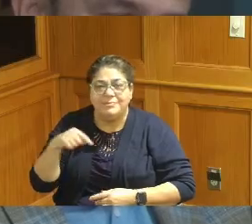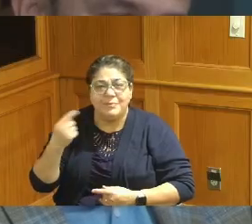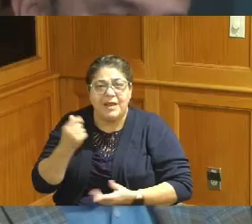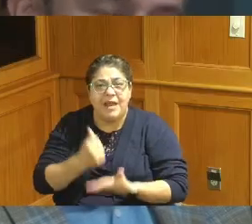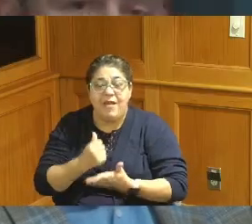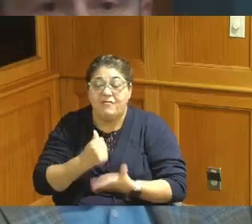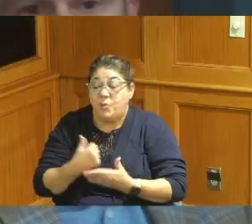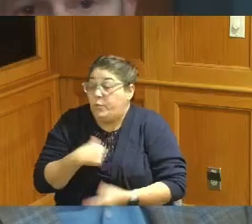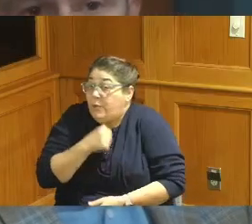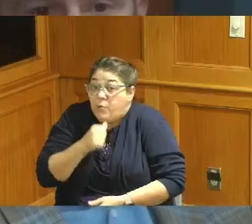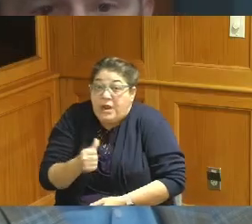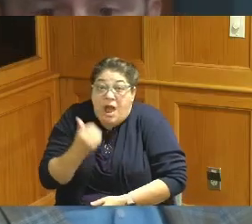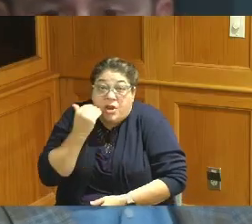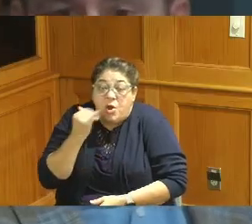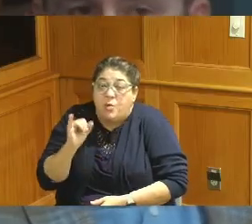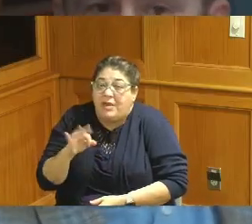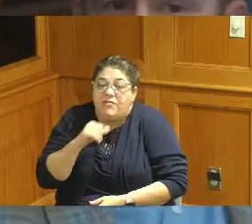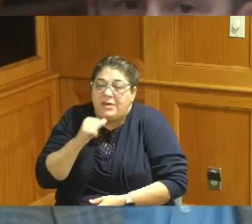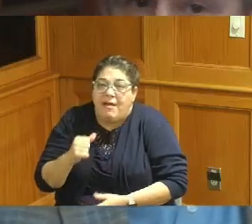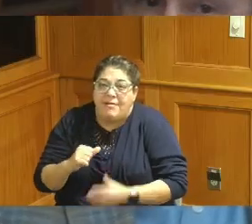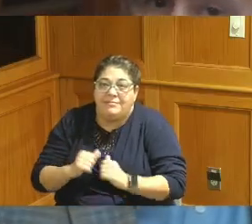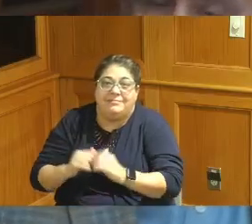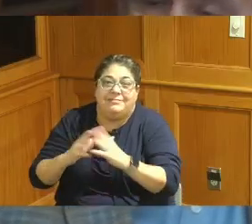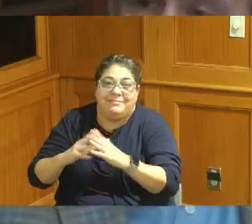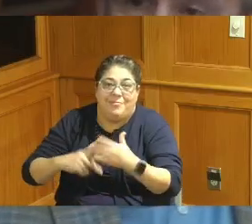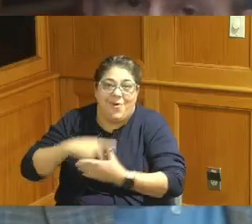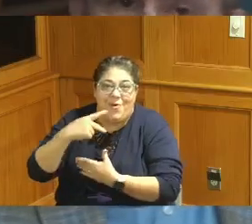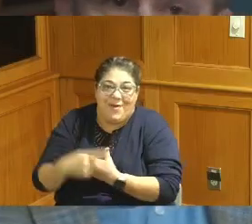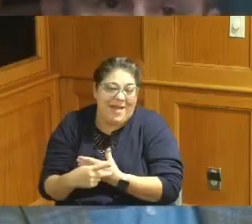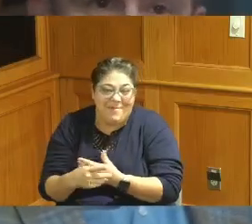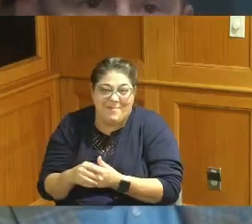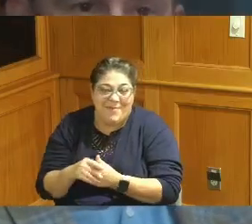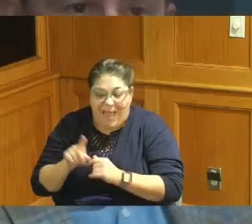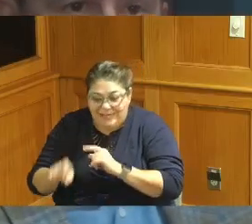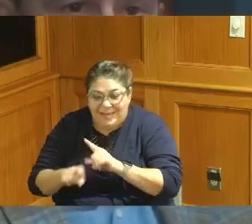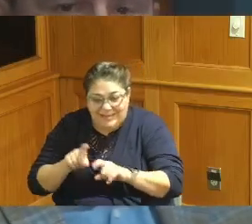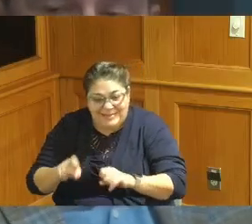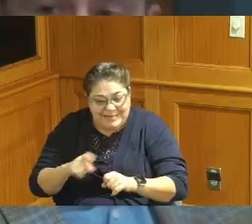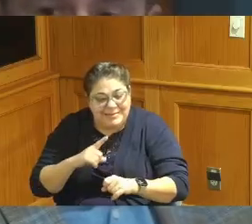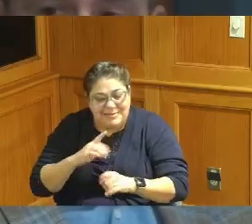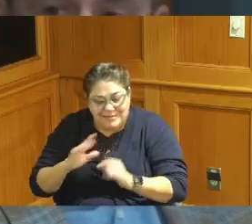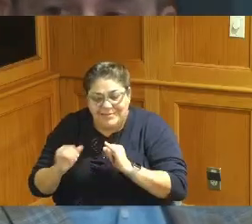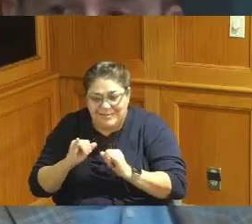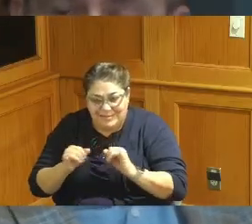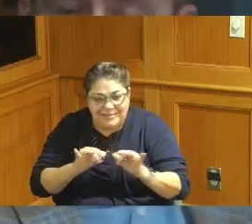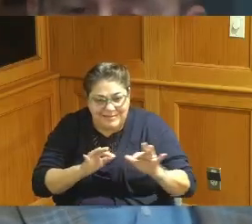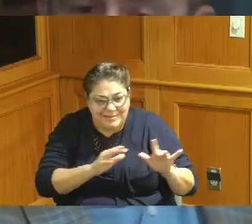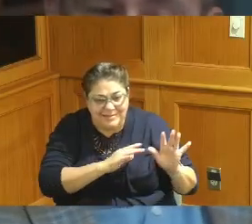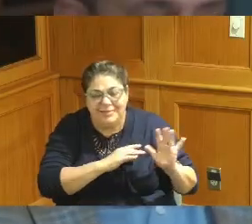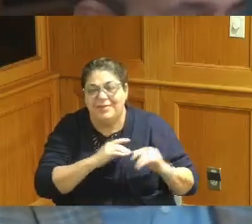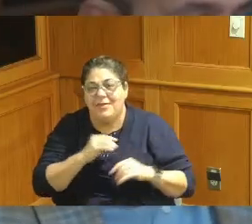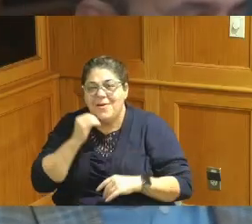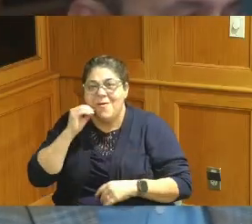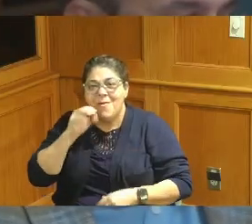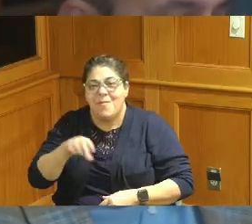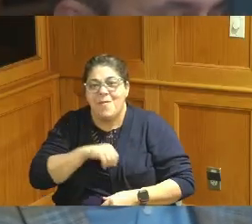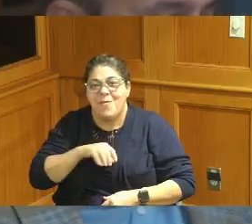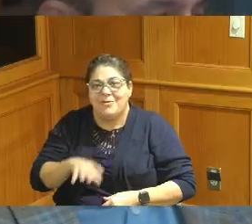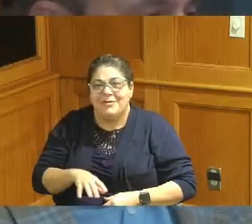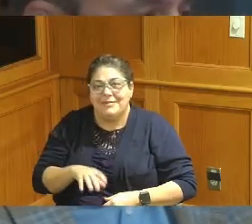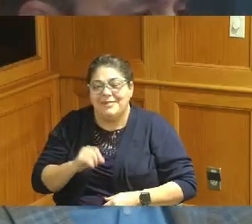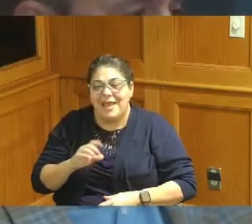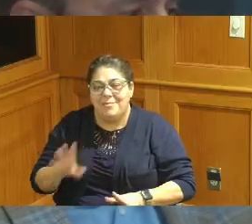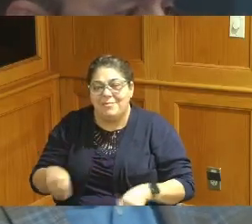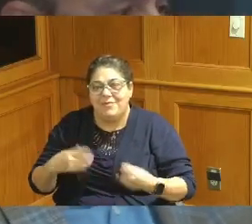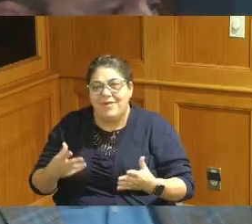we would have never known had you not had this program and able to go through the process and talk to the homeowners and also